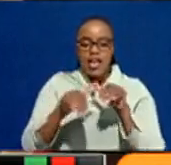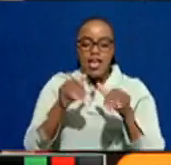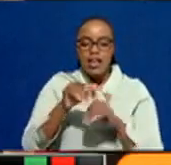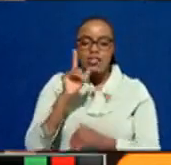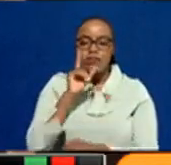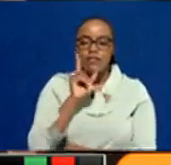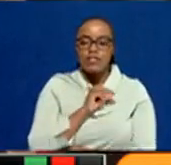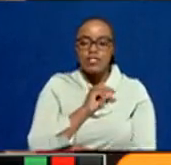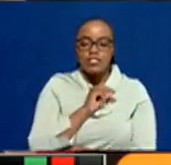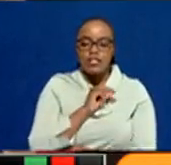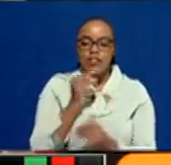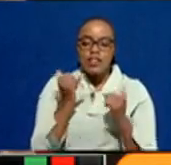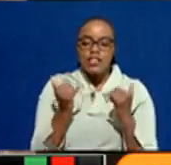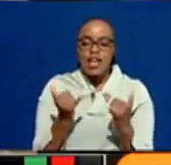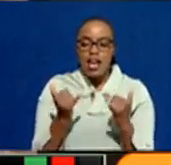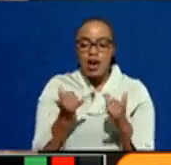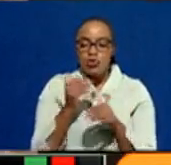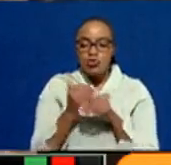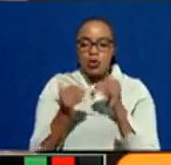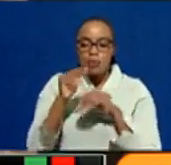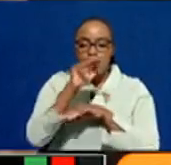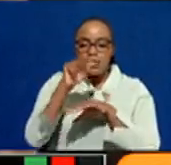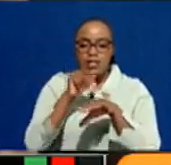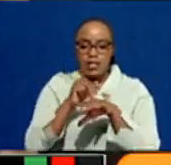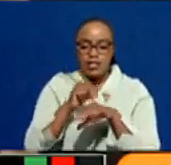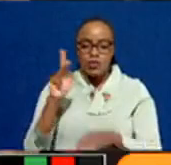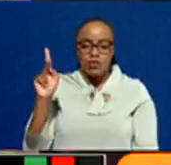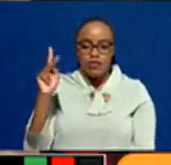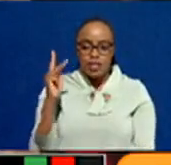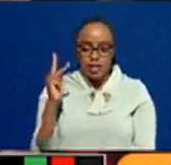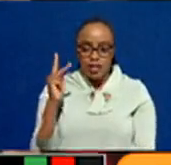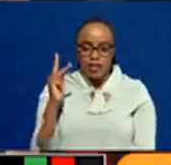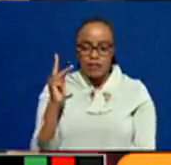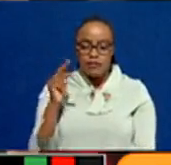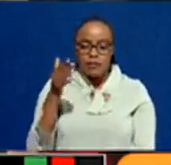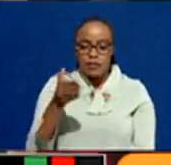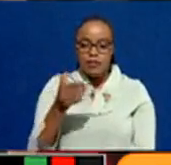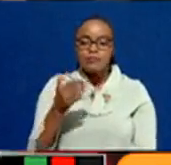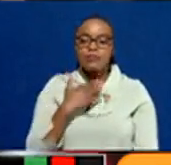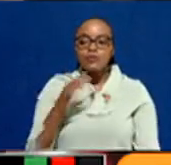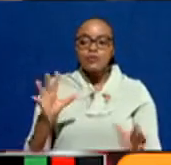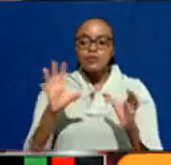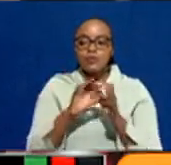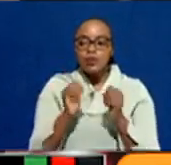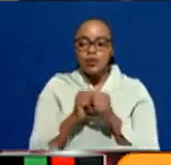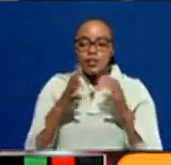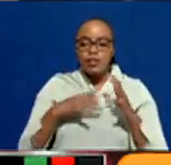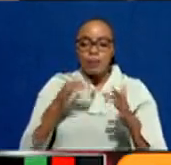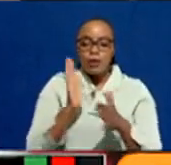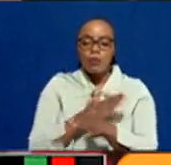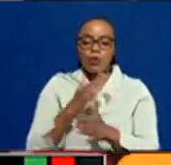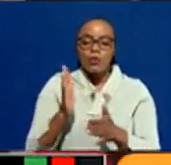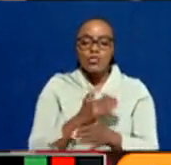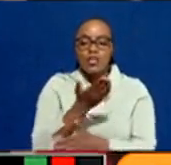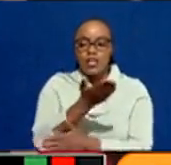umemalizika. Sasa ni kujenga taifa la Kenya. Na hapa niungane na walioimba